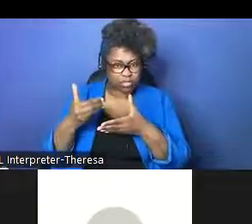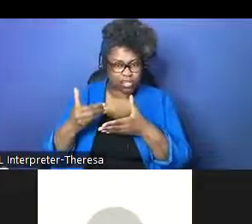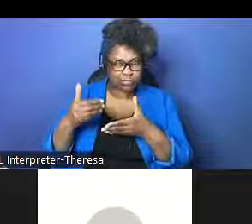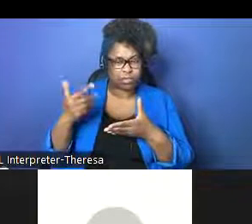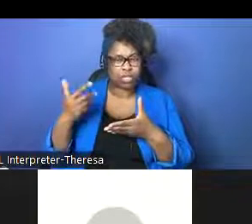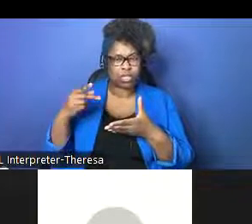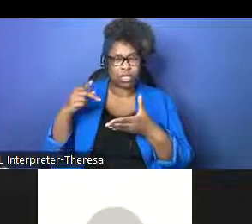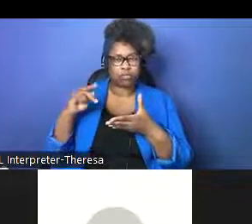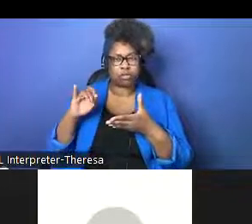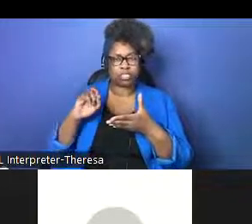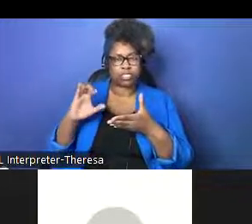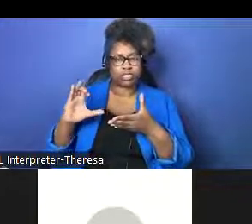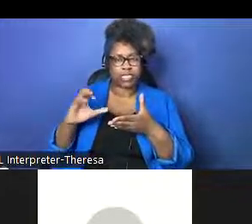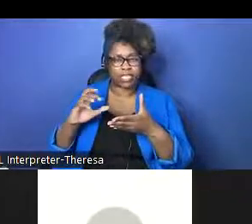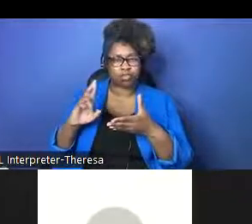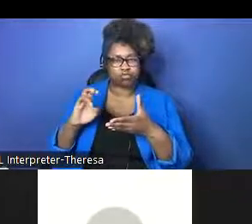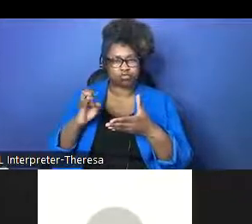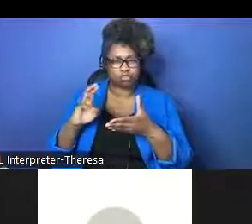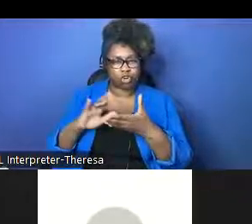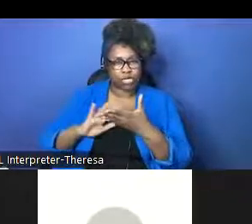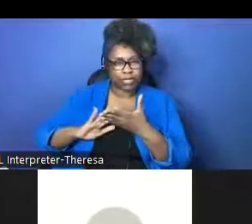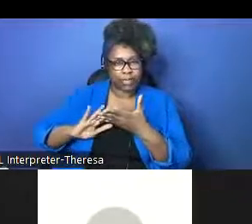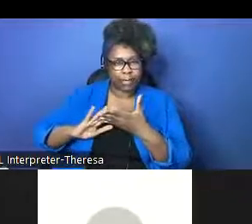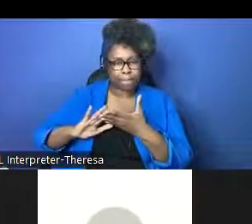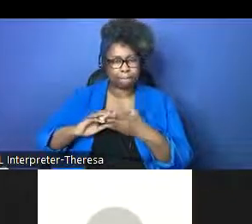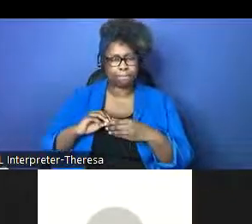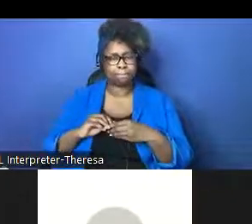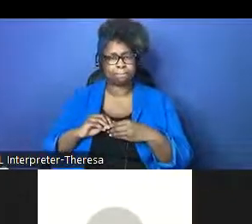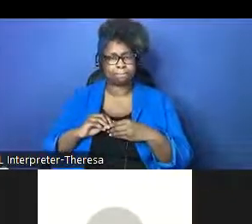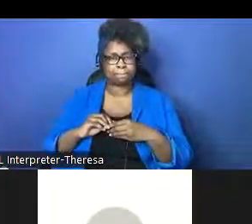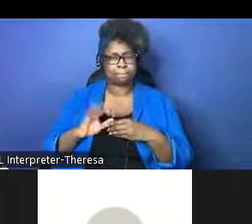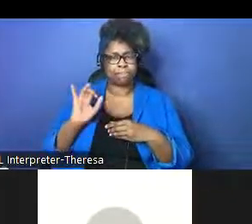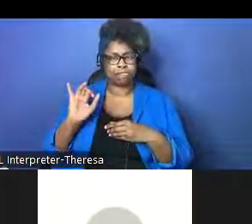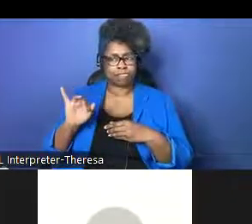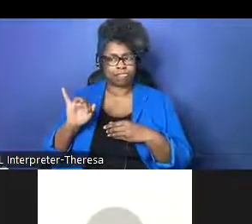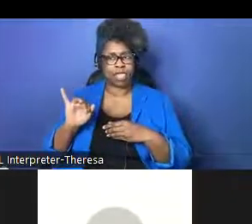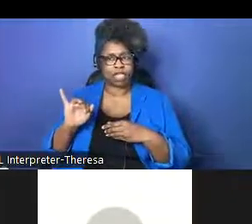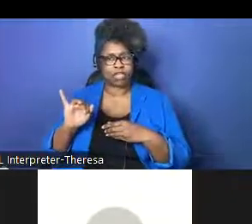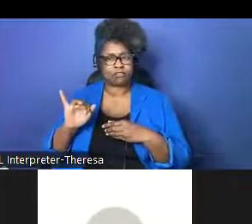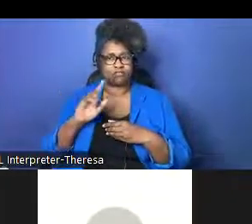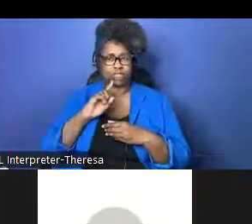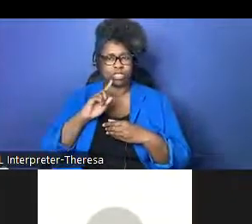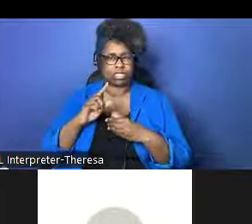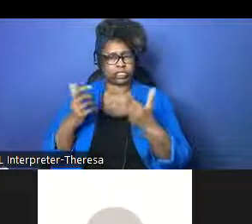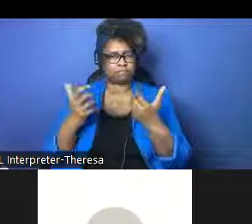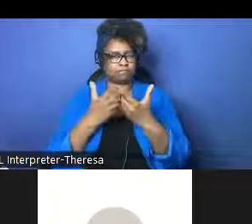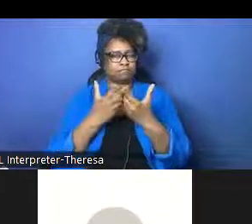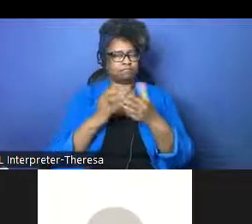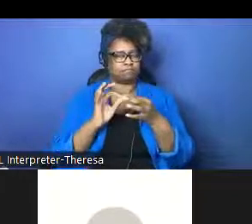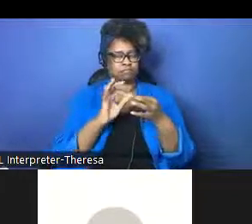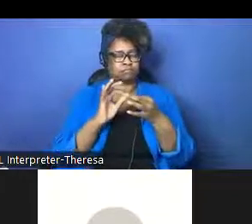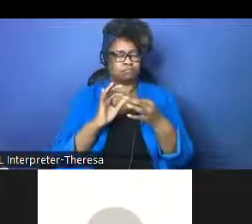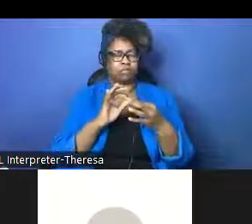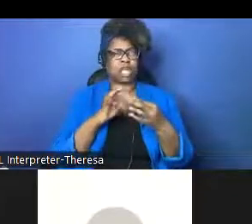cleanup, since this also falls within those boundaries. I think I also saw